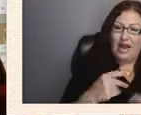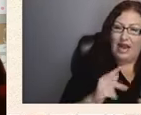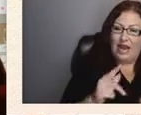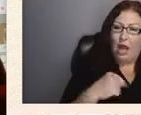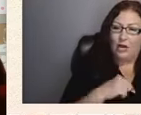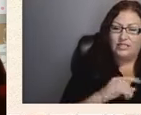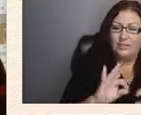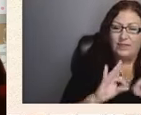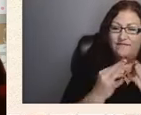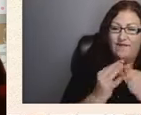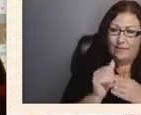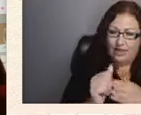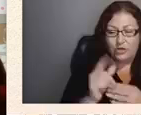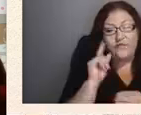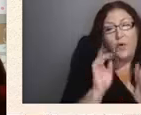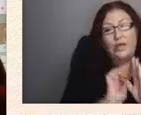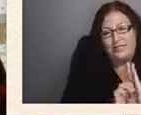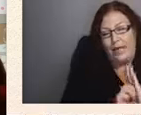leaders. So, for example,